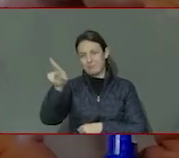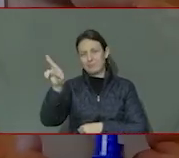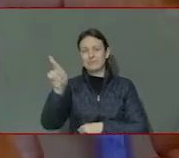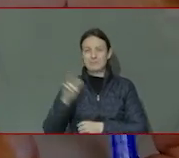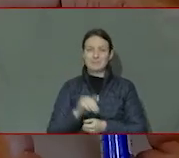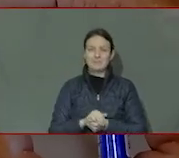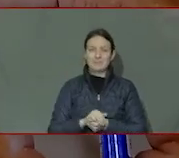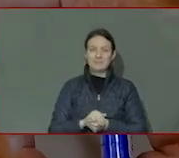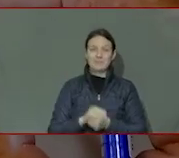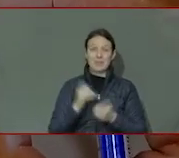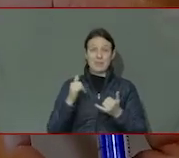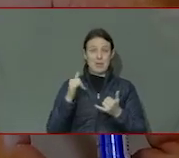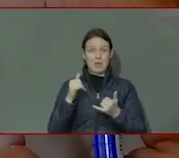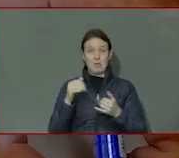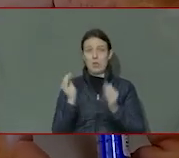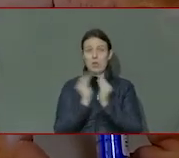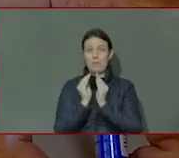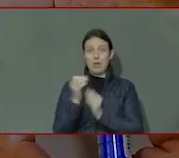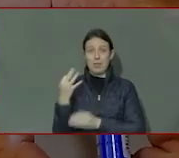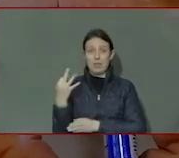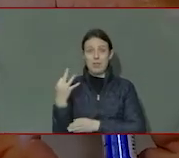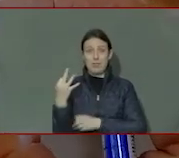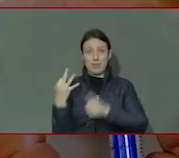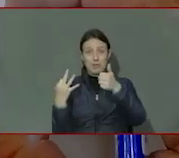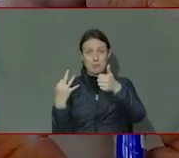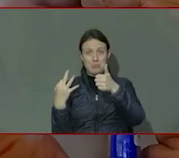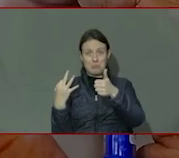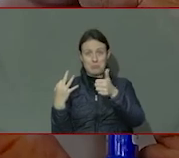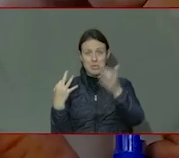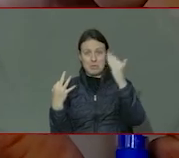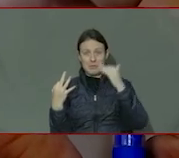aldosterone. So far you got 3 out of 3. Well done.